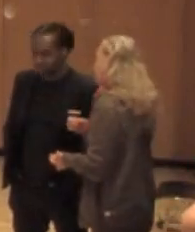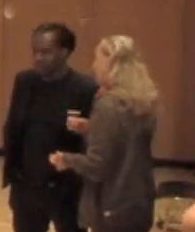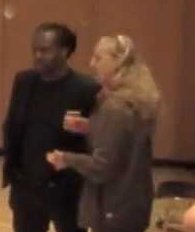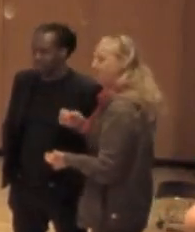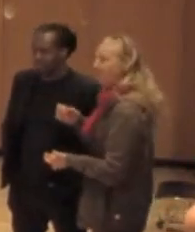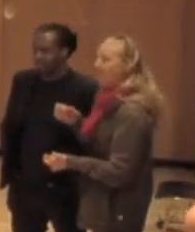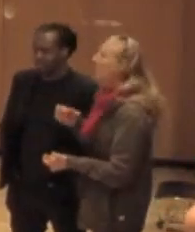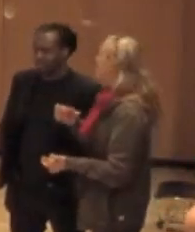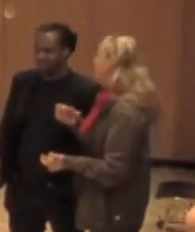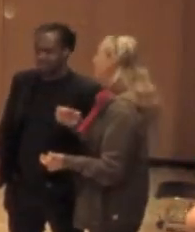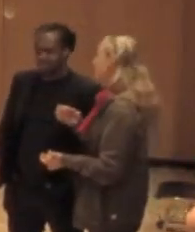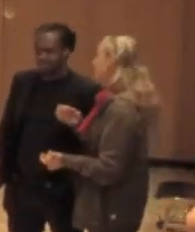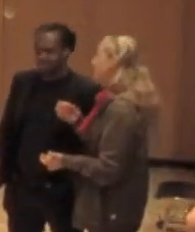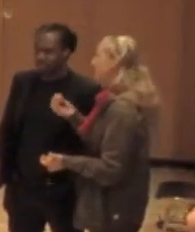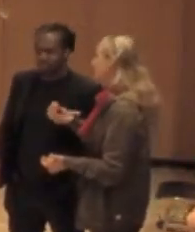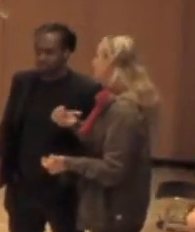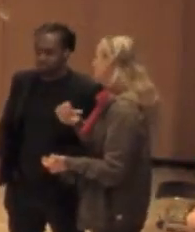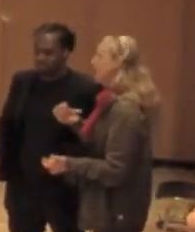e